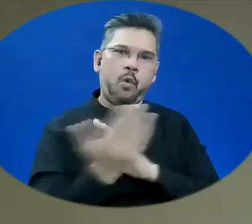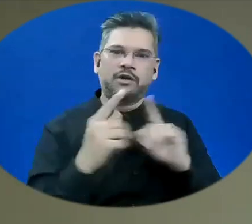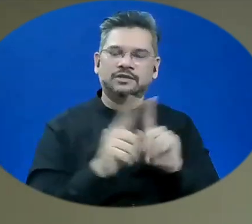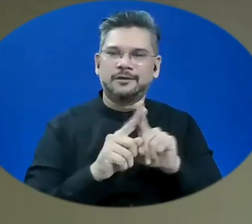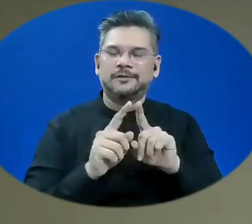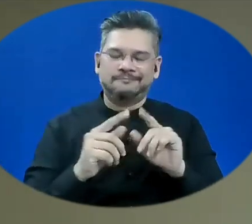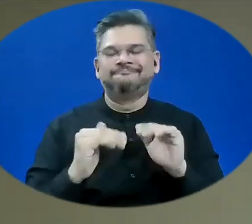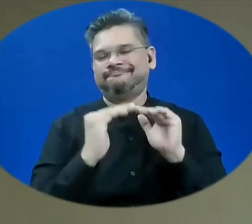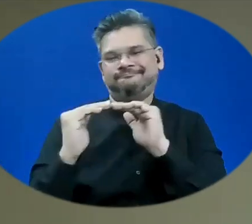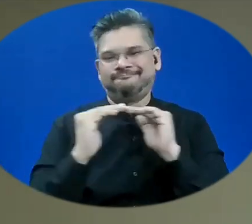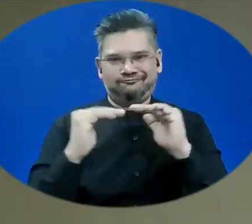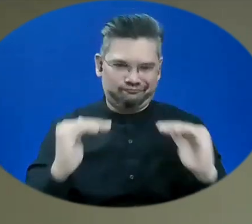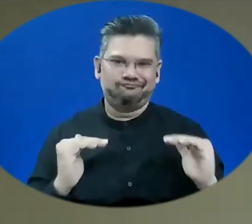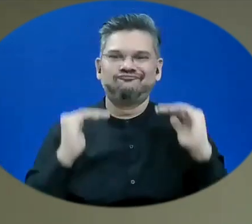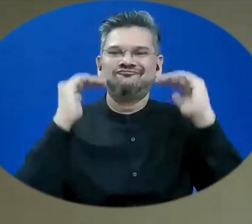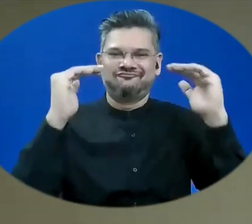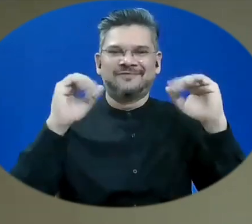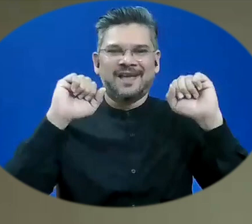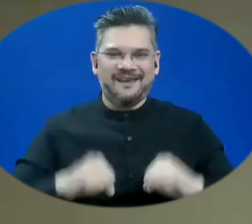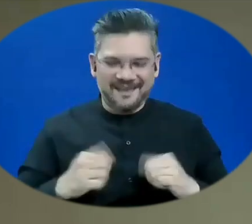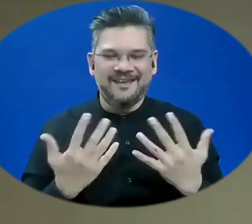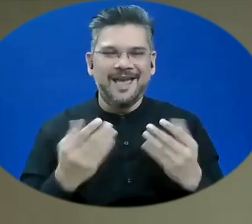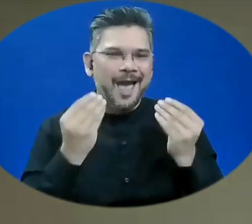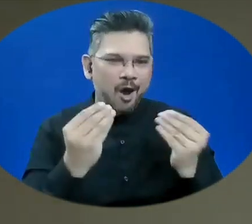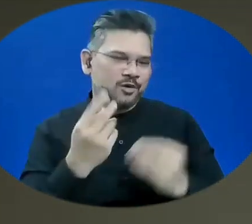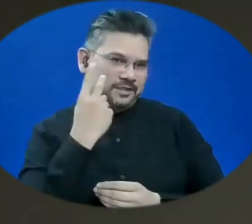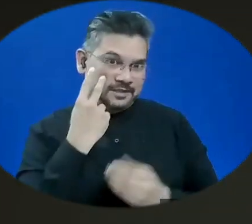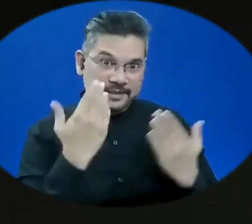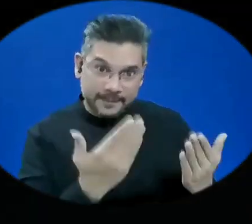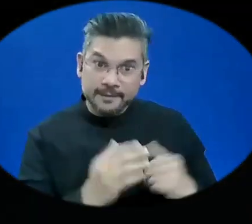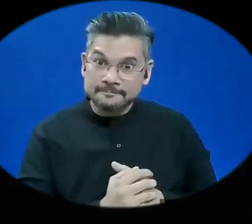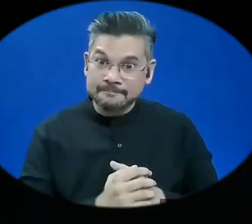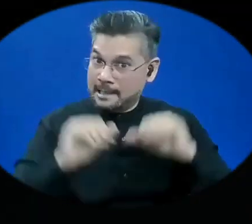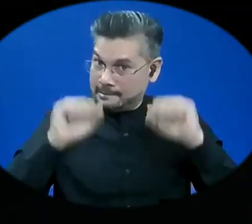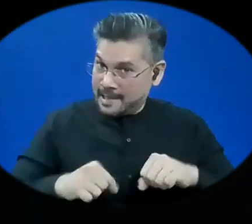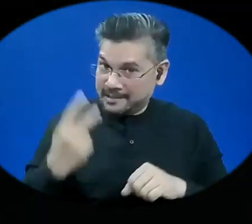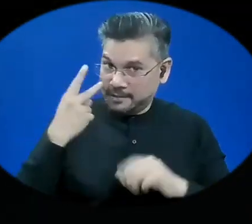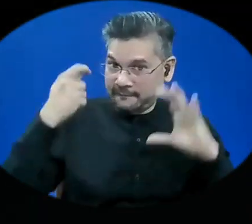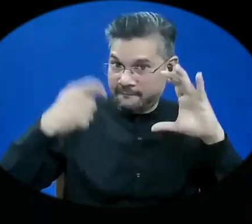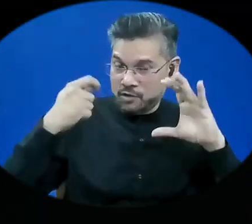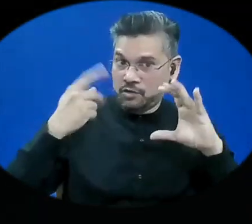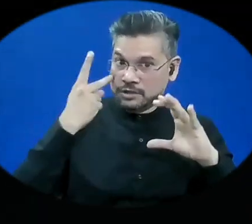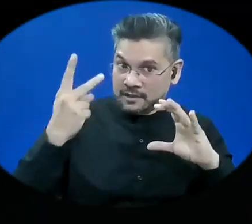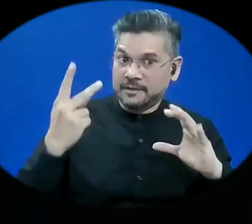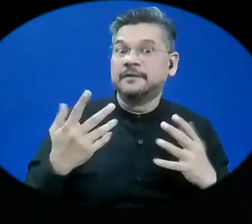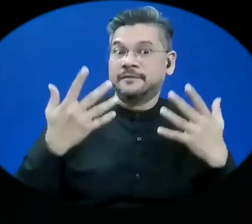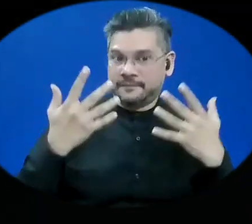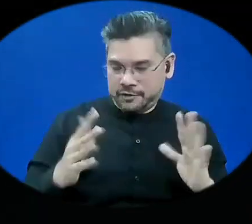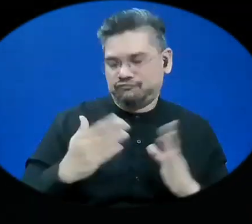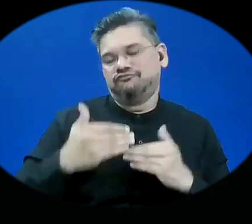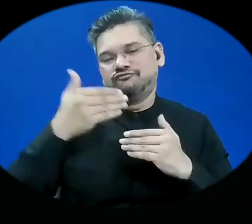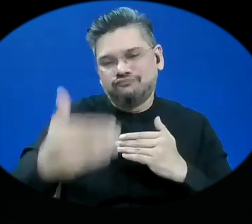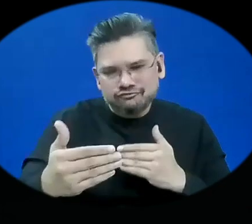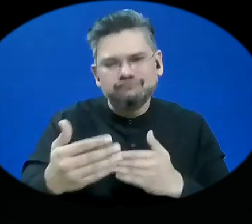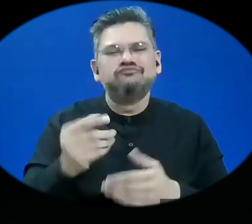isolation and silence around the world in care partnering. So if we could go ahead and start off, and then we're going to go ahead and around the panel and talk a little bit